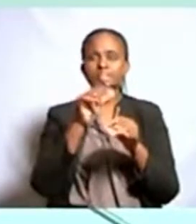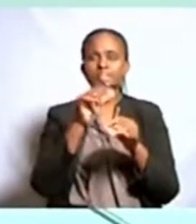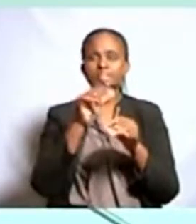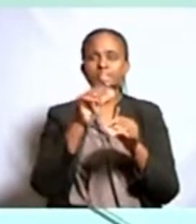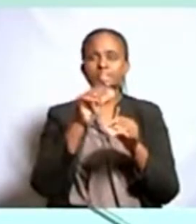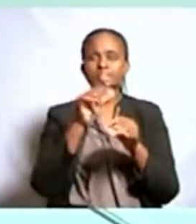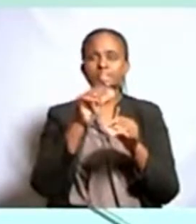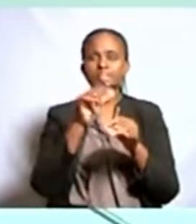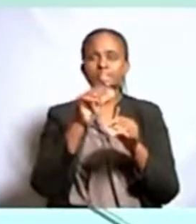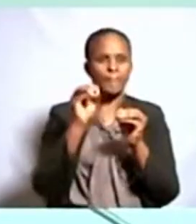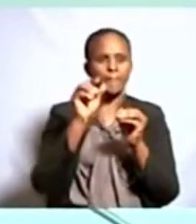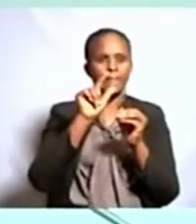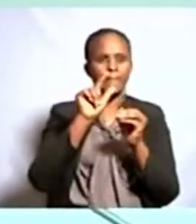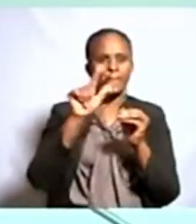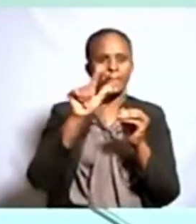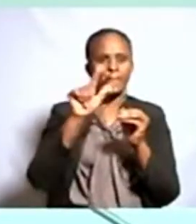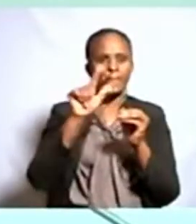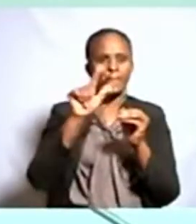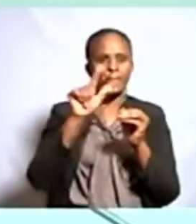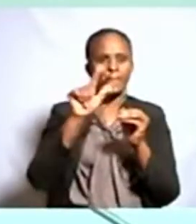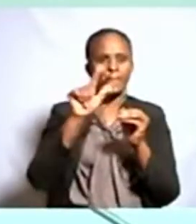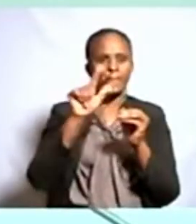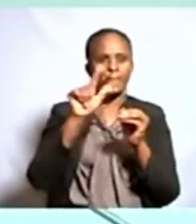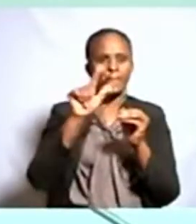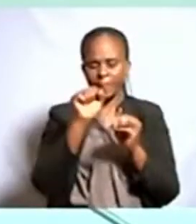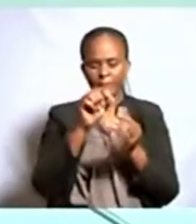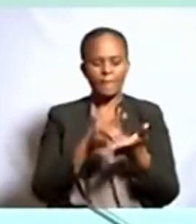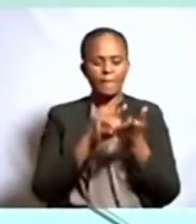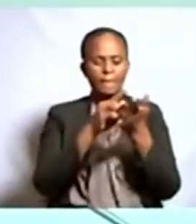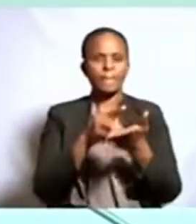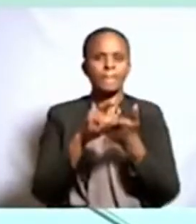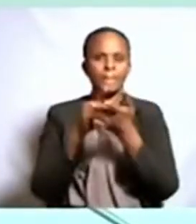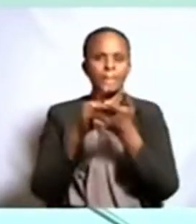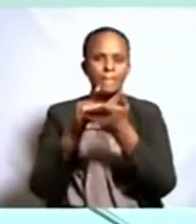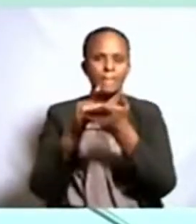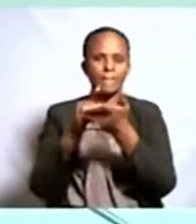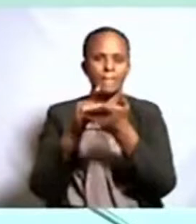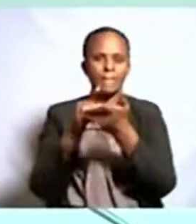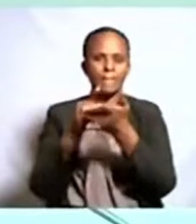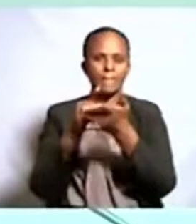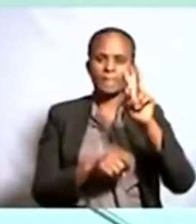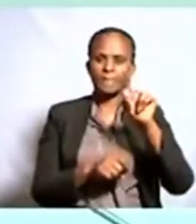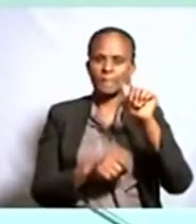fixed the 25 metric tons of donated seed at a value of